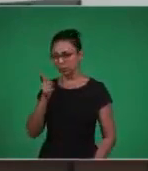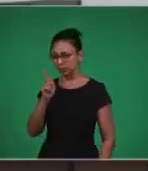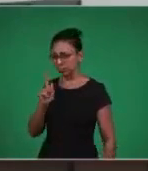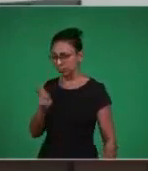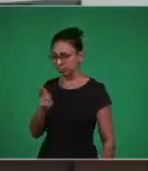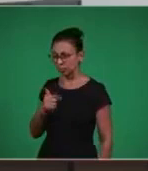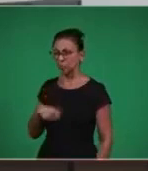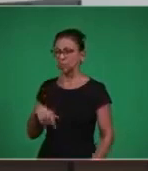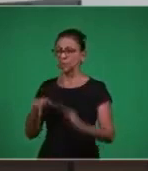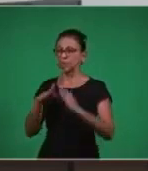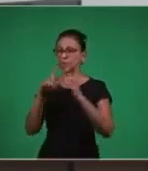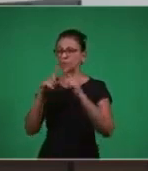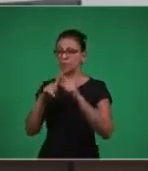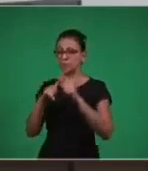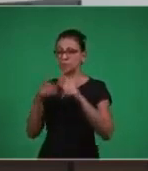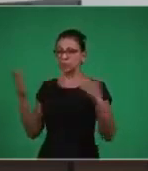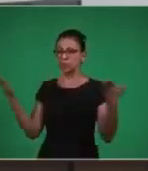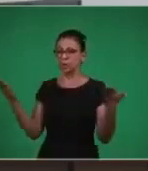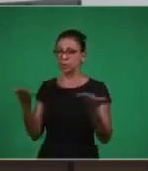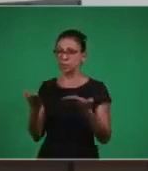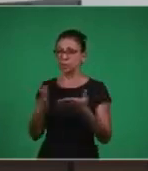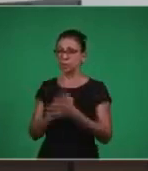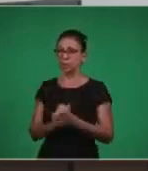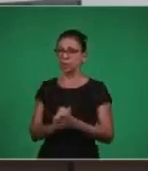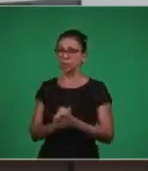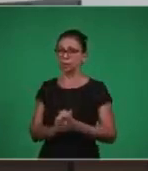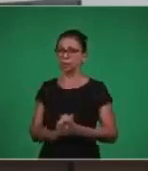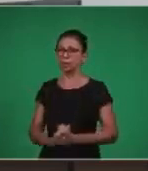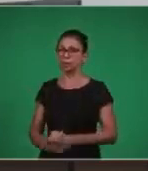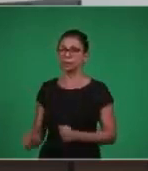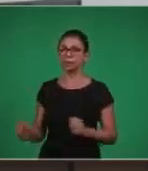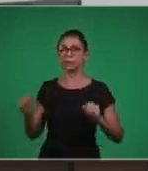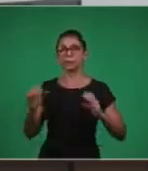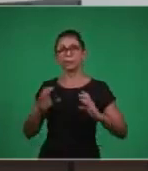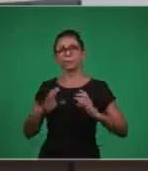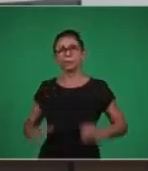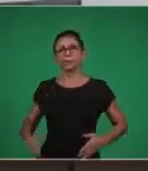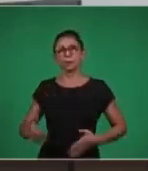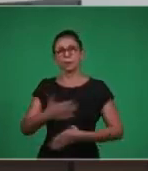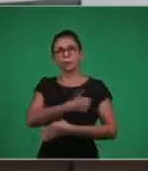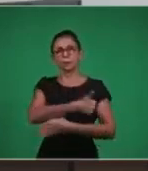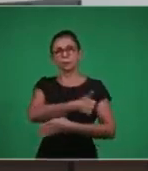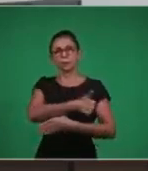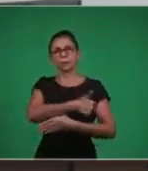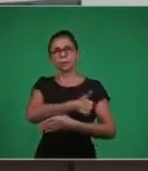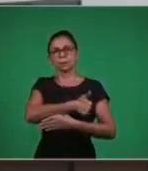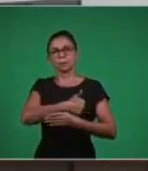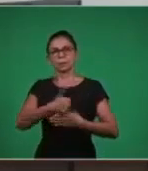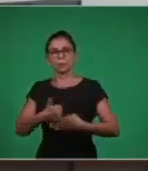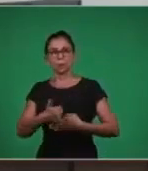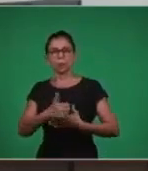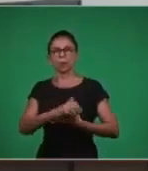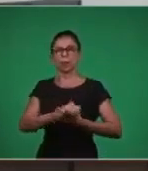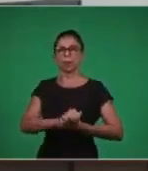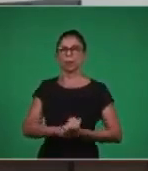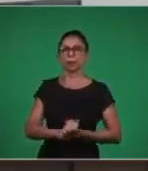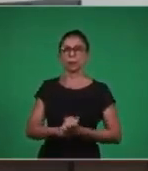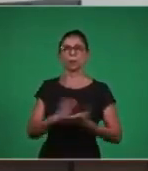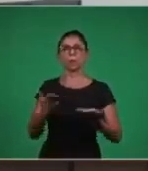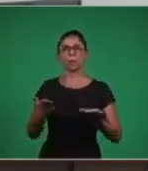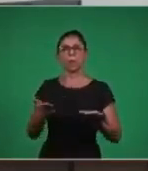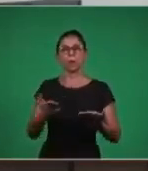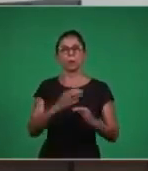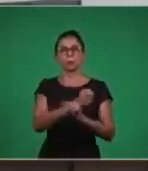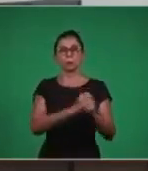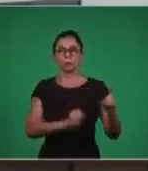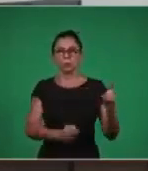Maranatha is now integrate to the spiritual, the moral character, the character, educational character, and the